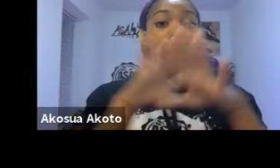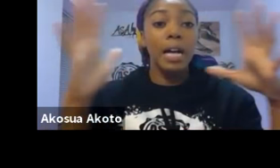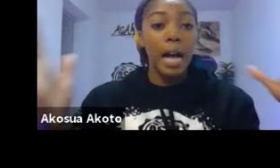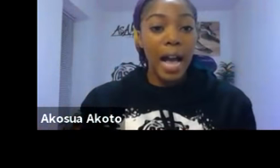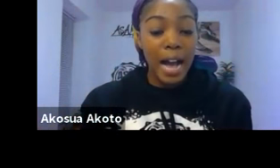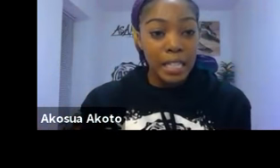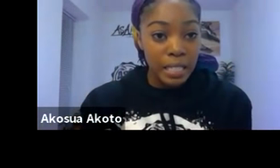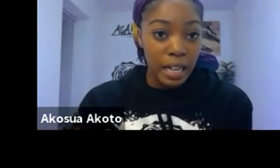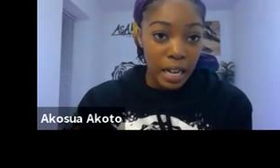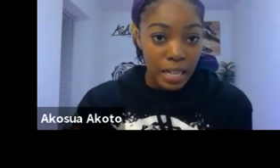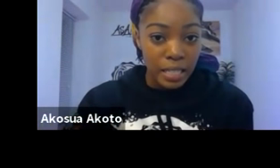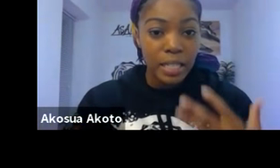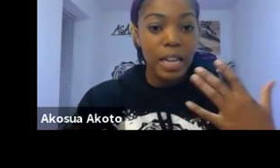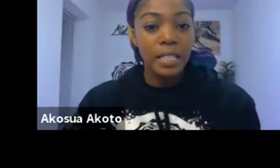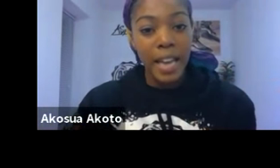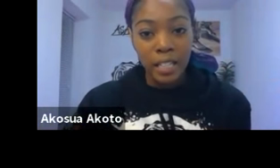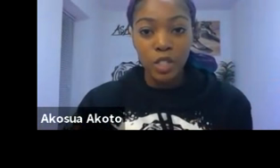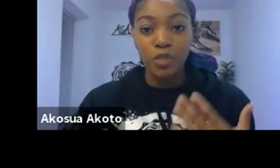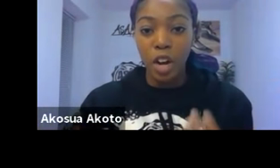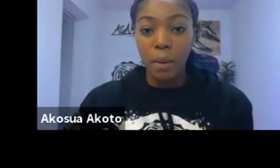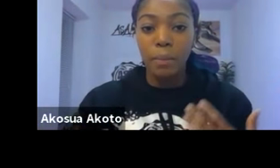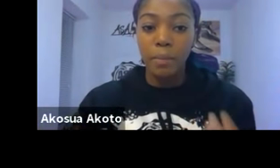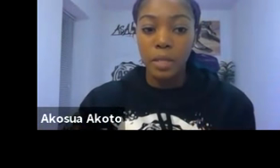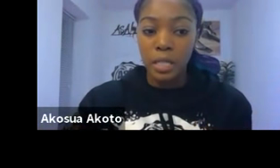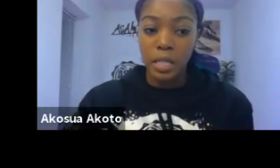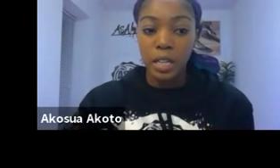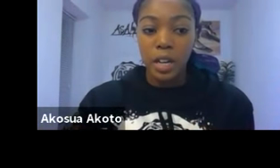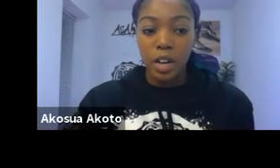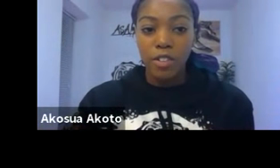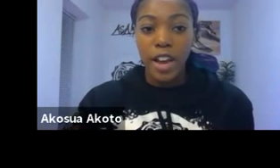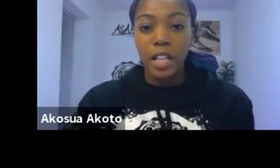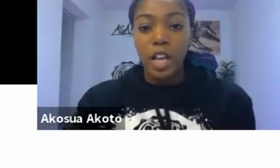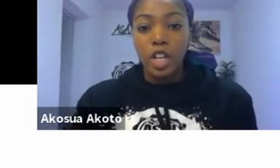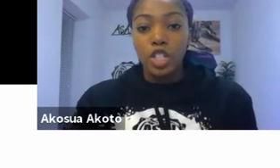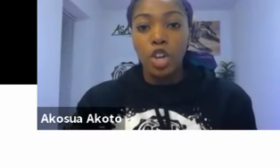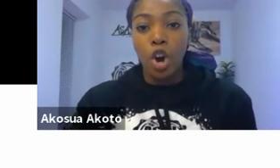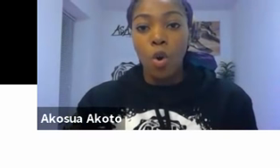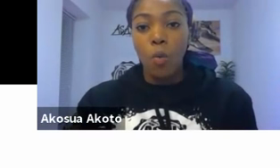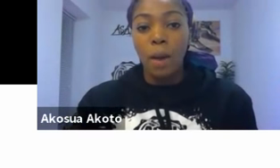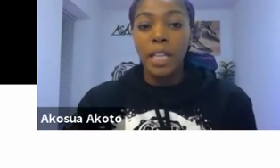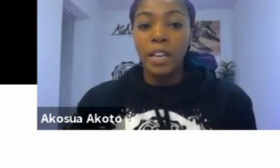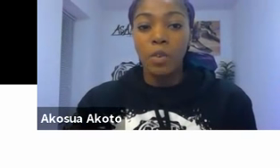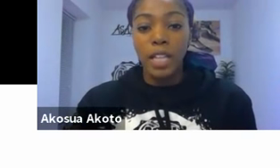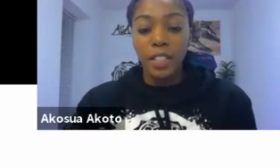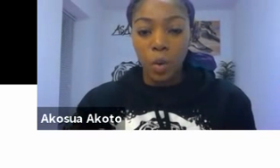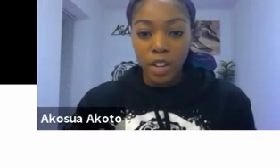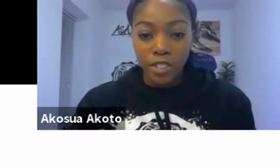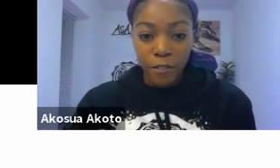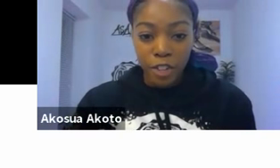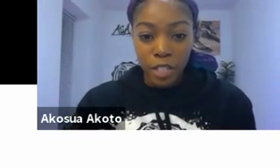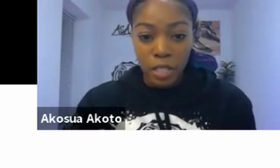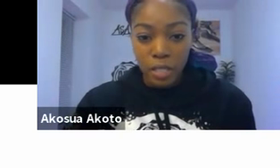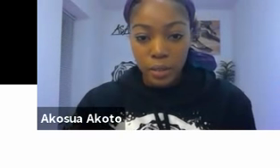music, as does dance from DC, right? So I'm gonna give you another